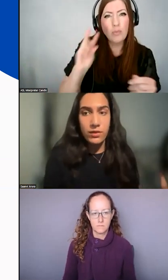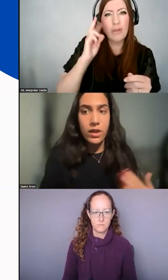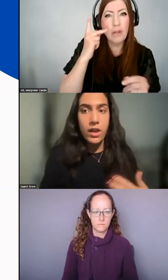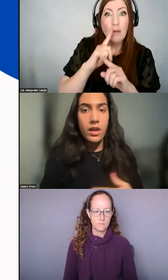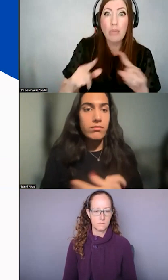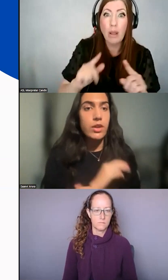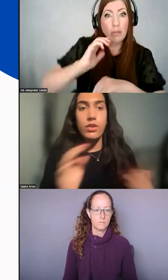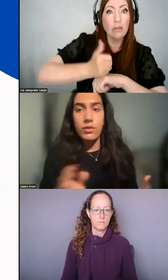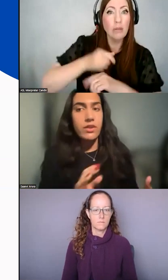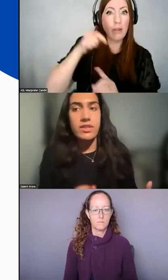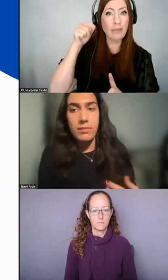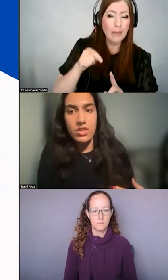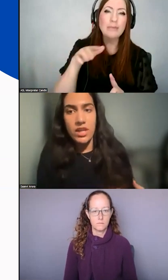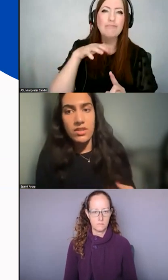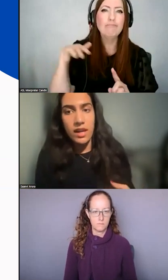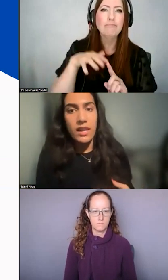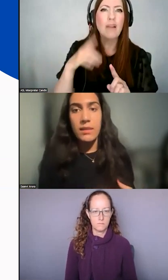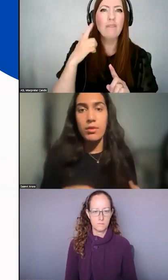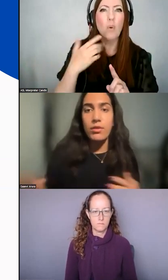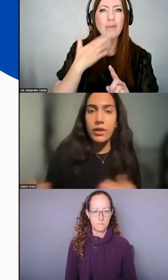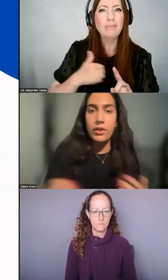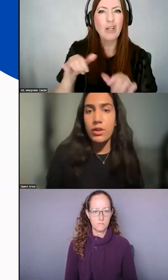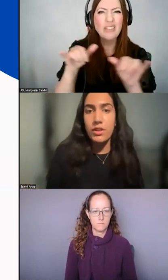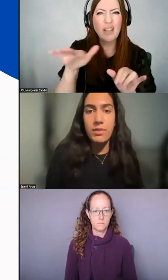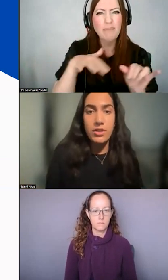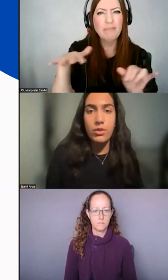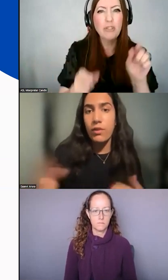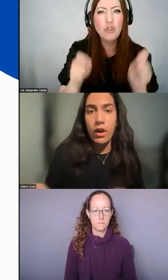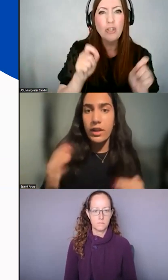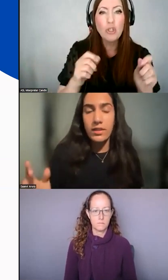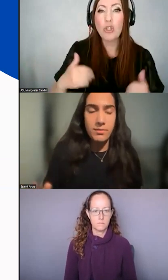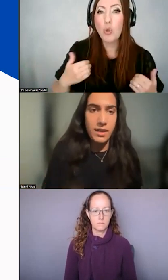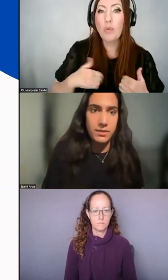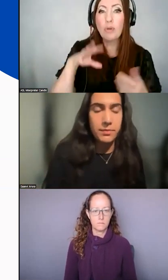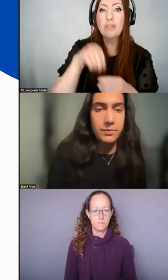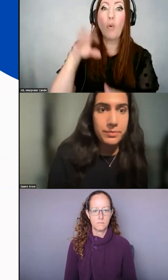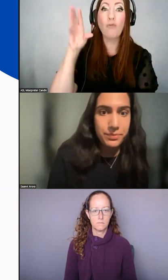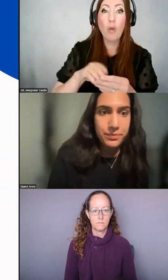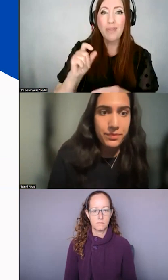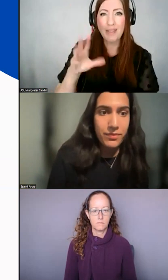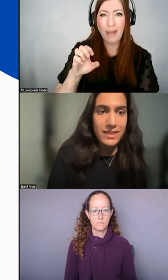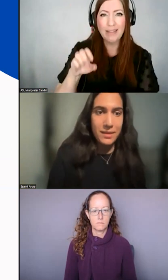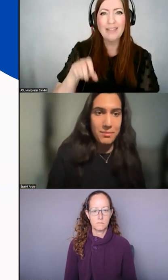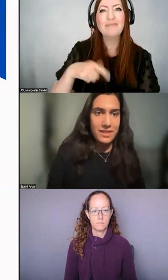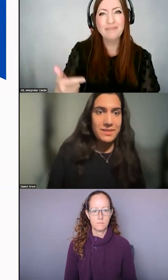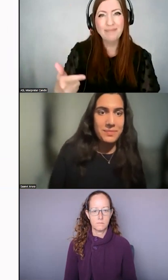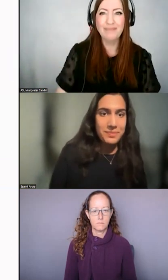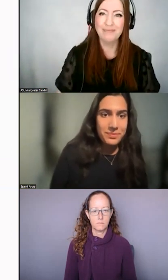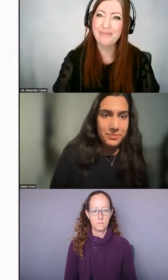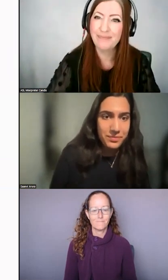impetus for the greater systemic changes that enable greater youth participation overall in this space. Next slide,